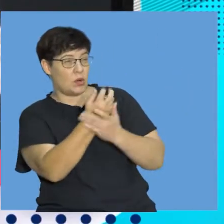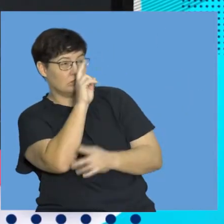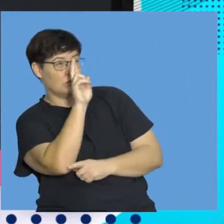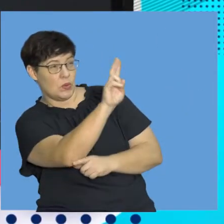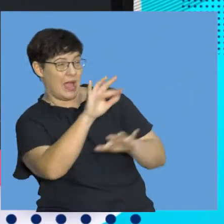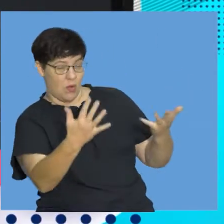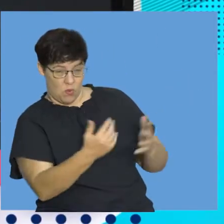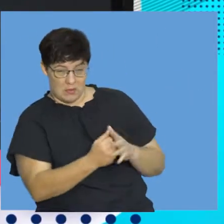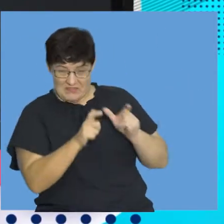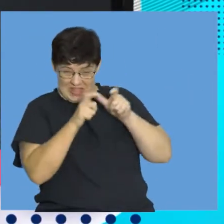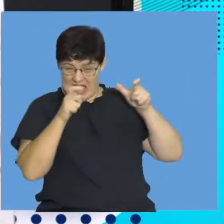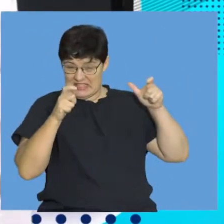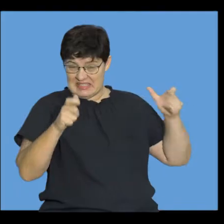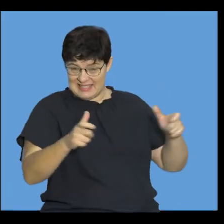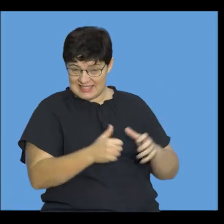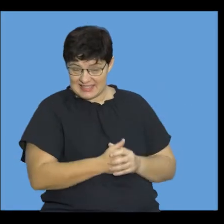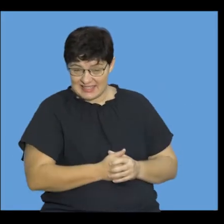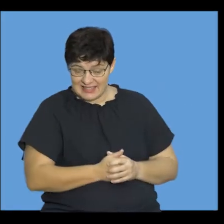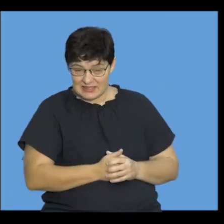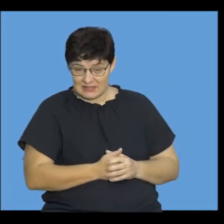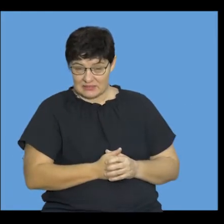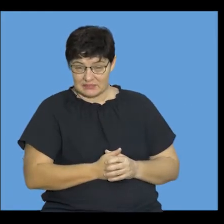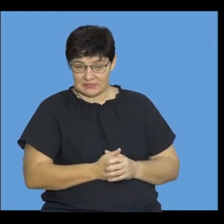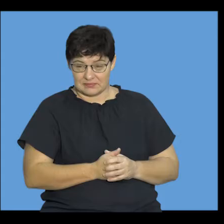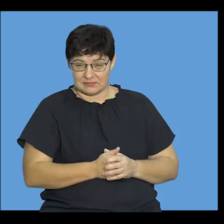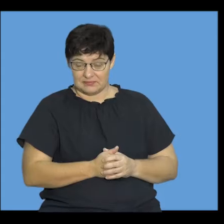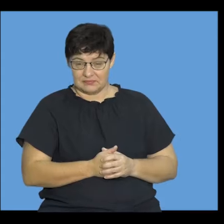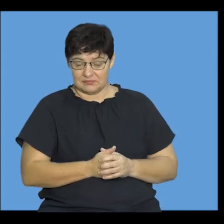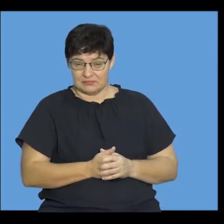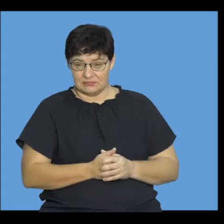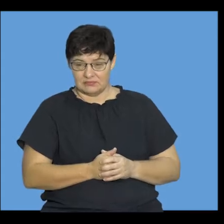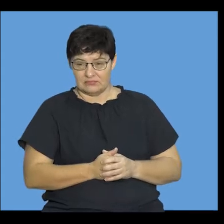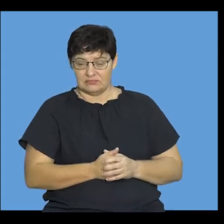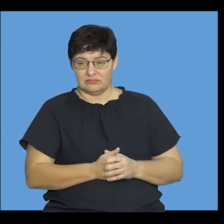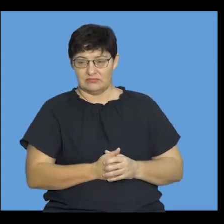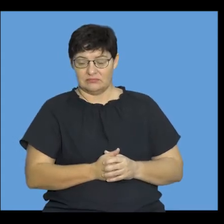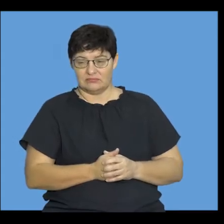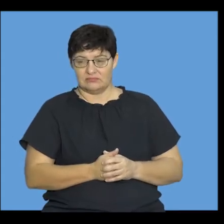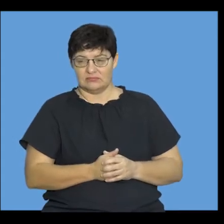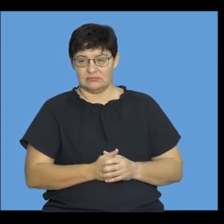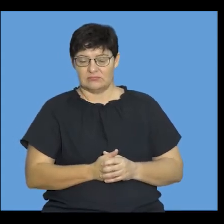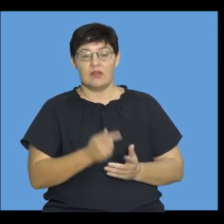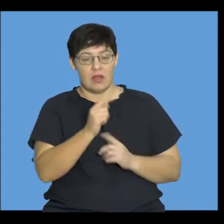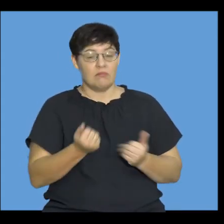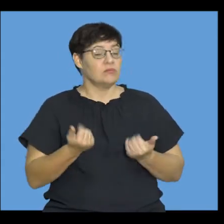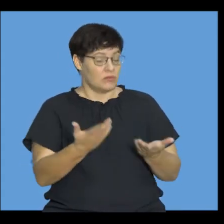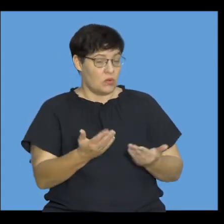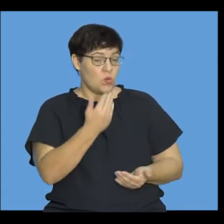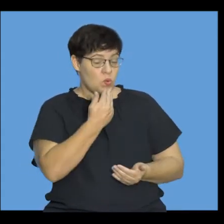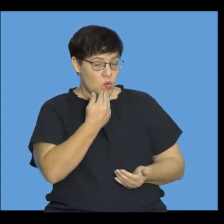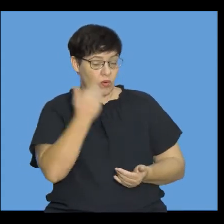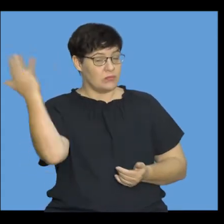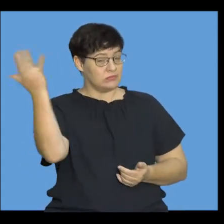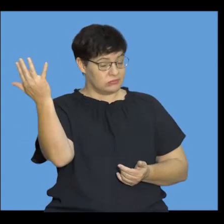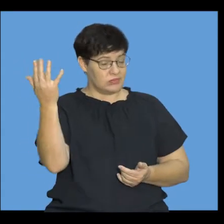scale at which it's drawn up? Obviously, the budgets, like I said earlier, are presented by the Minister of Finance,